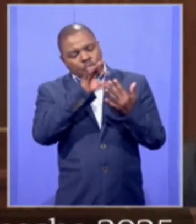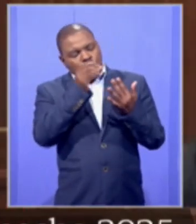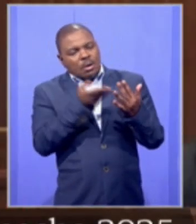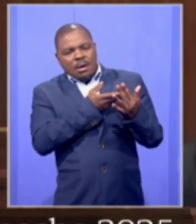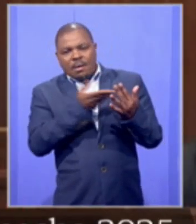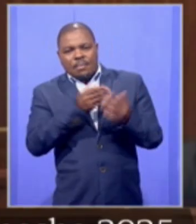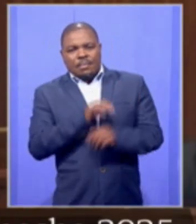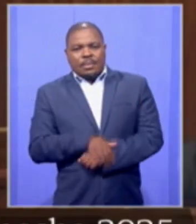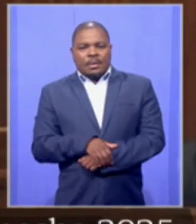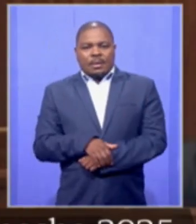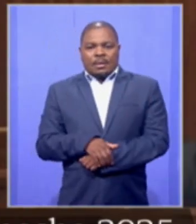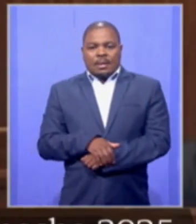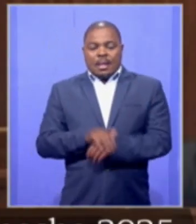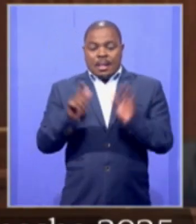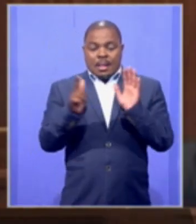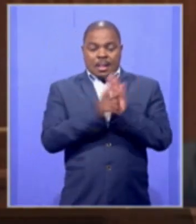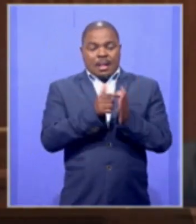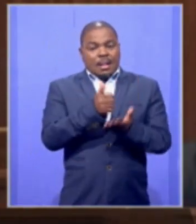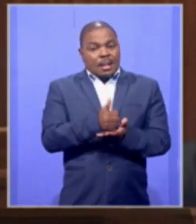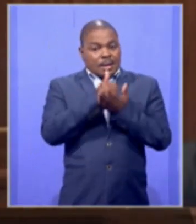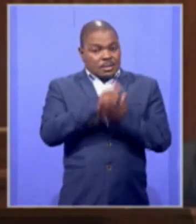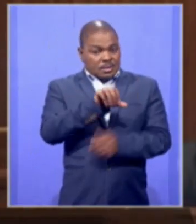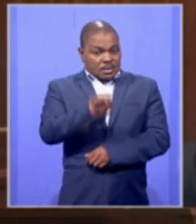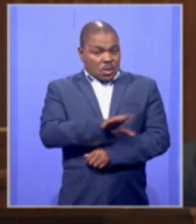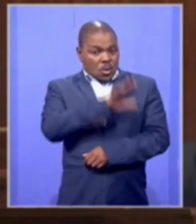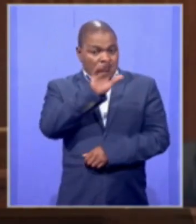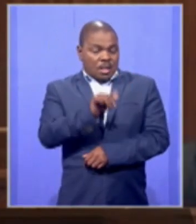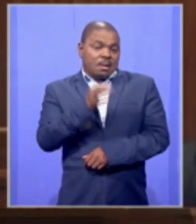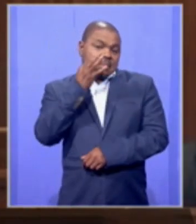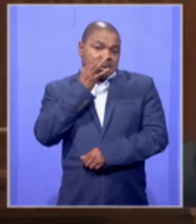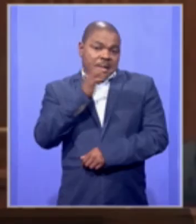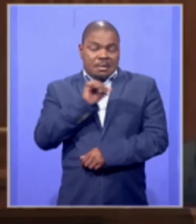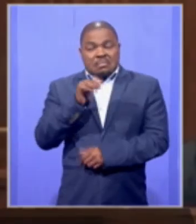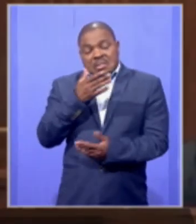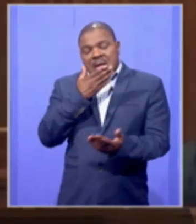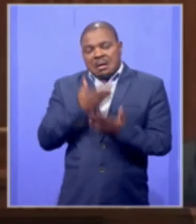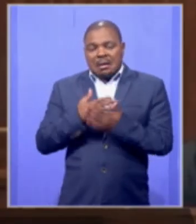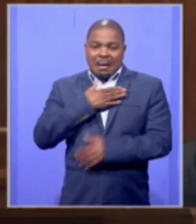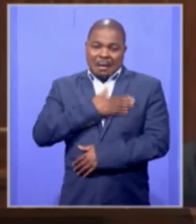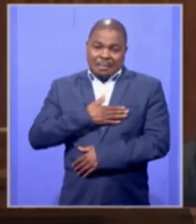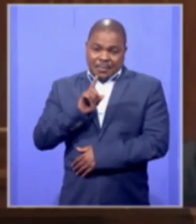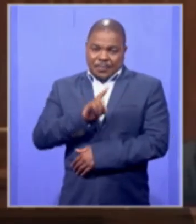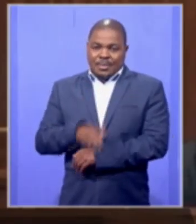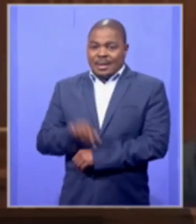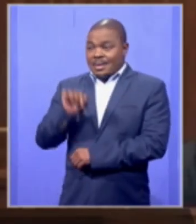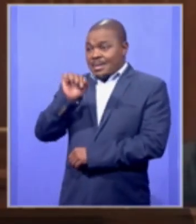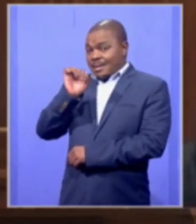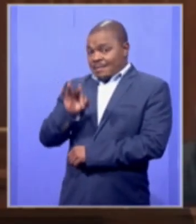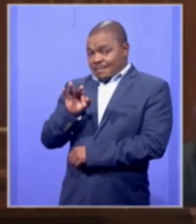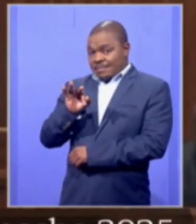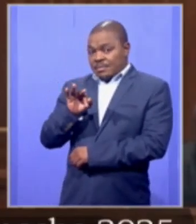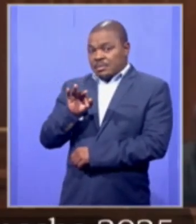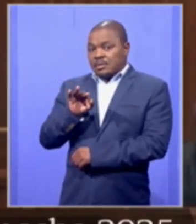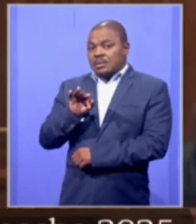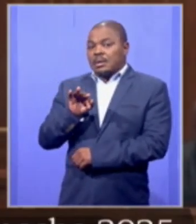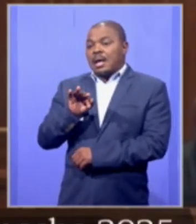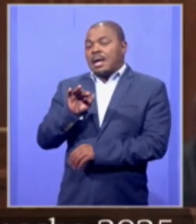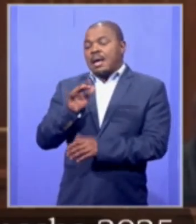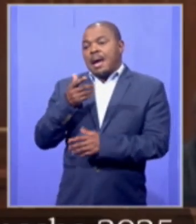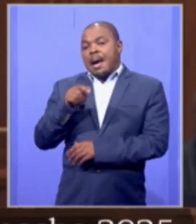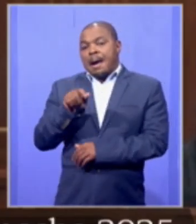Legal Aid South Africa indicates that they would dearly appreciate it if it were to be